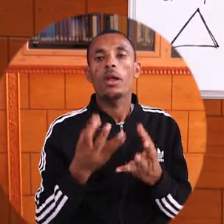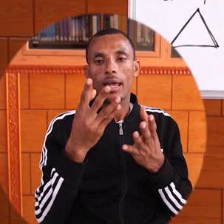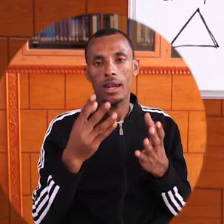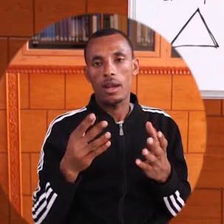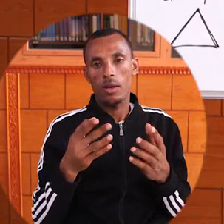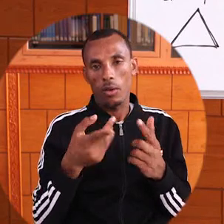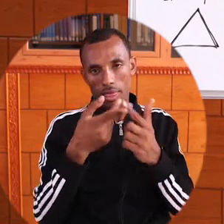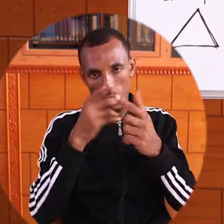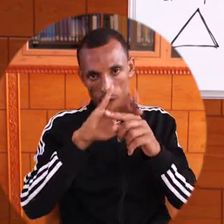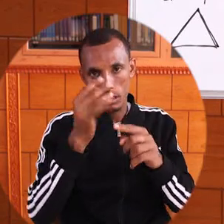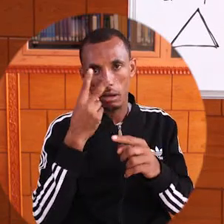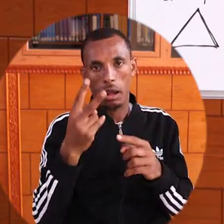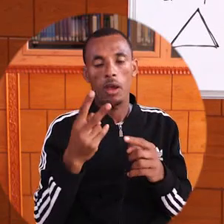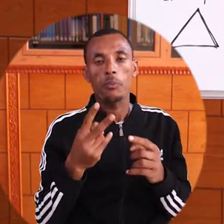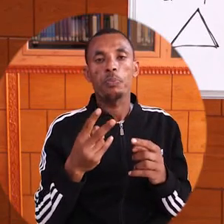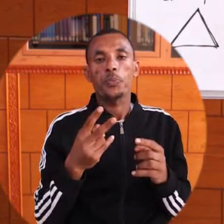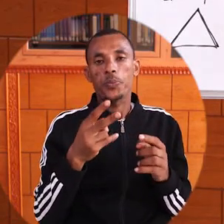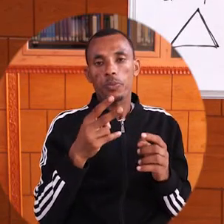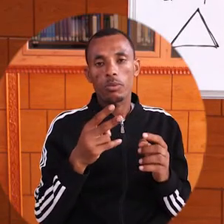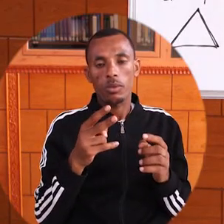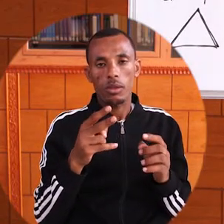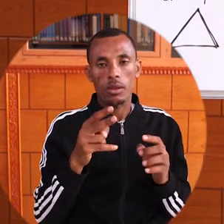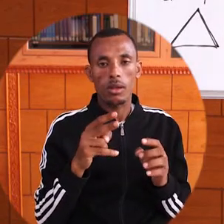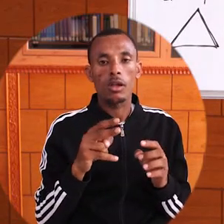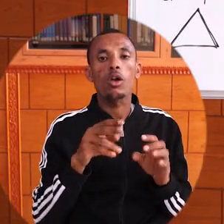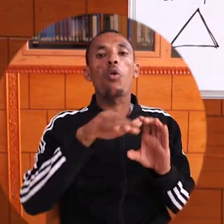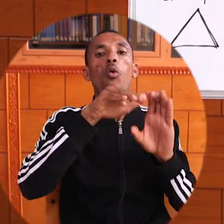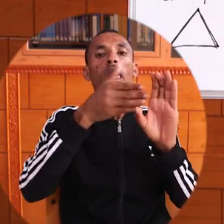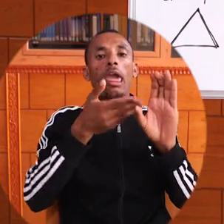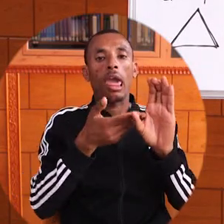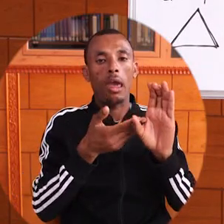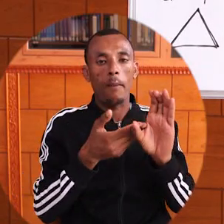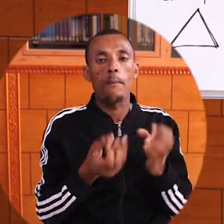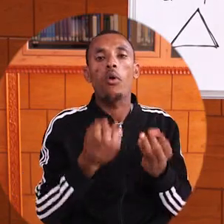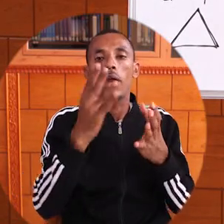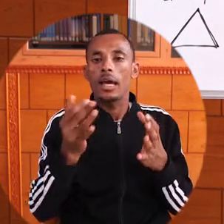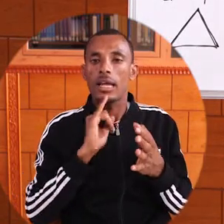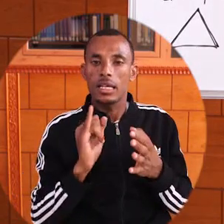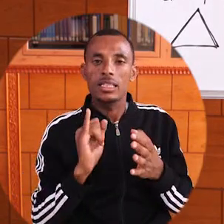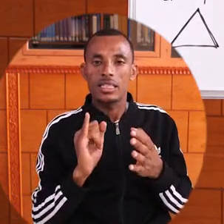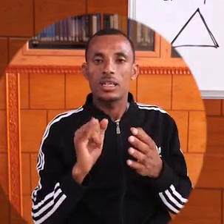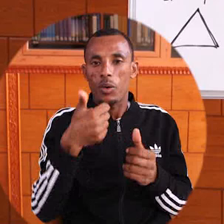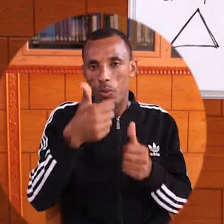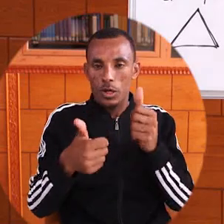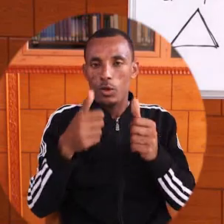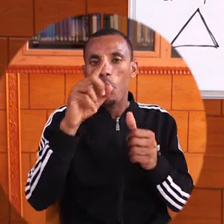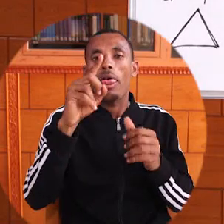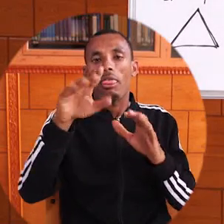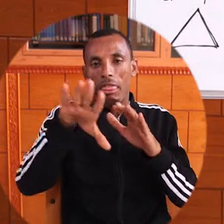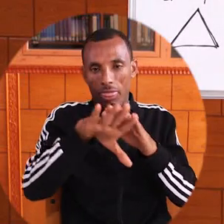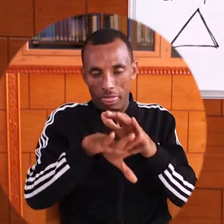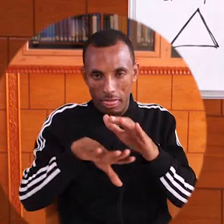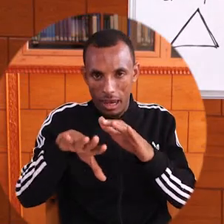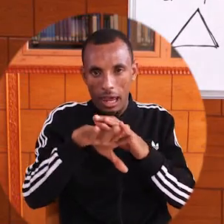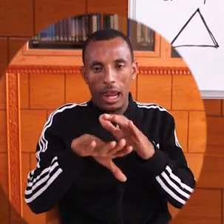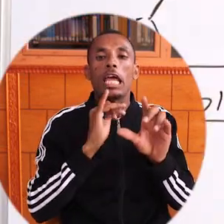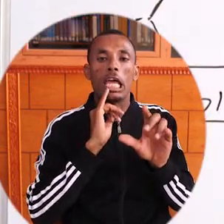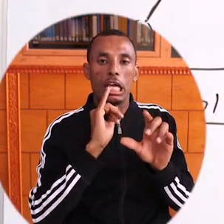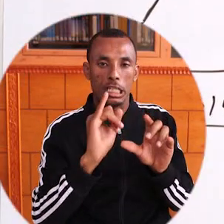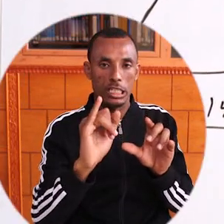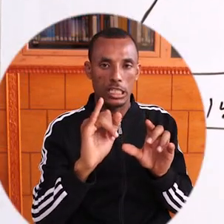simple polygon which at least one interior angle is greater than